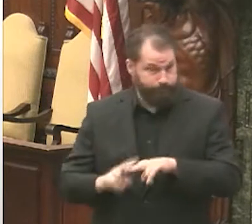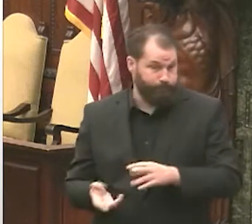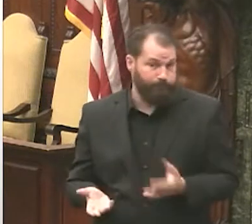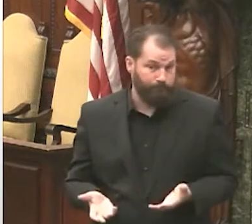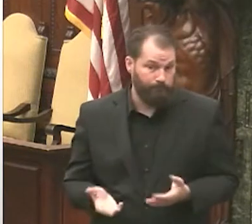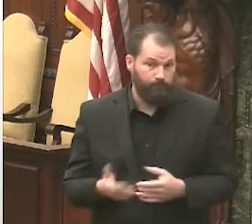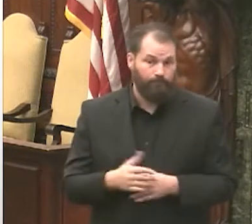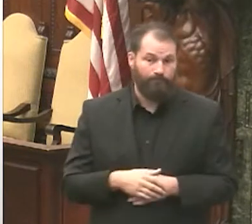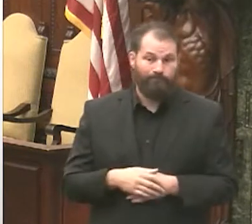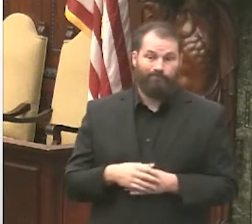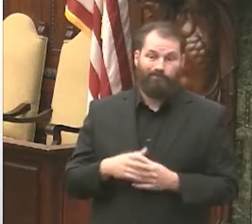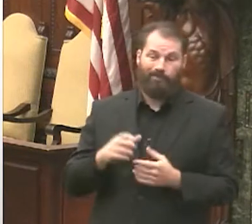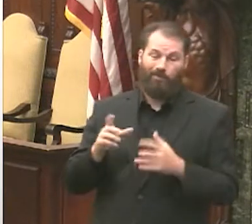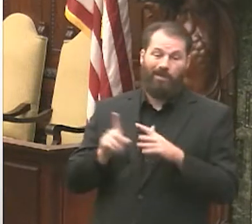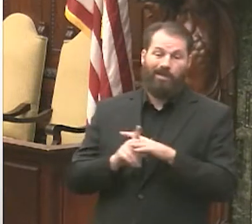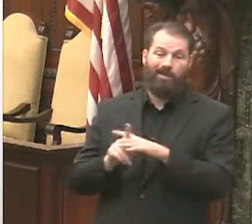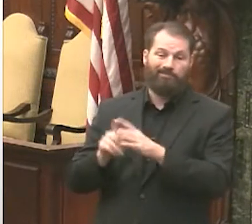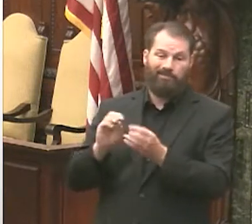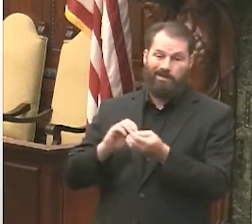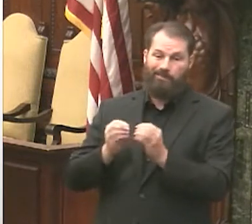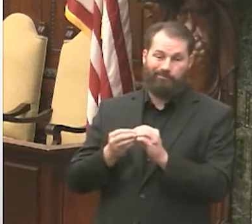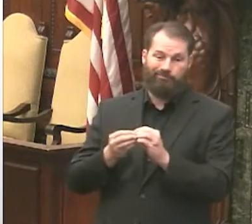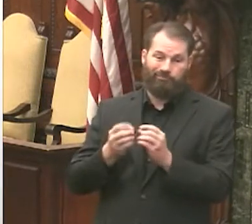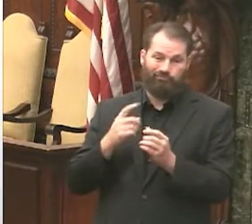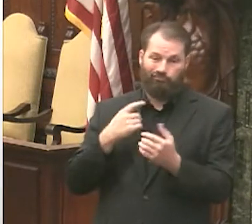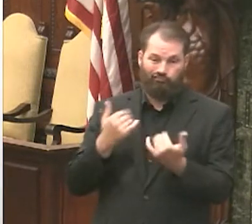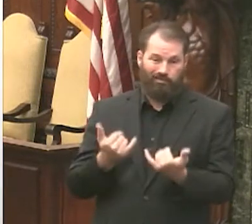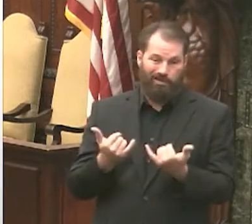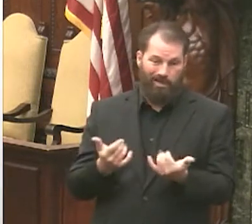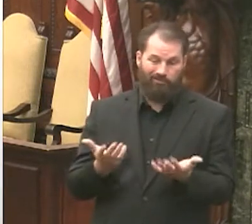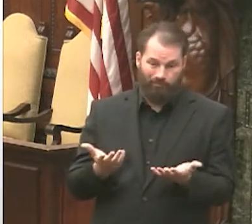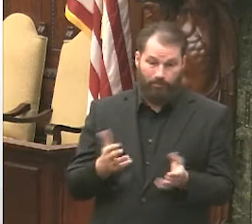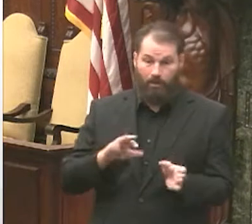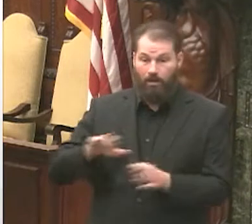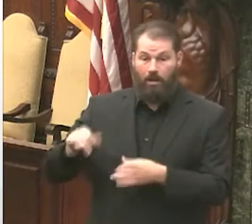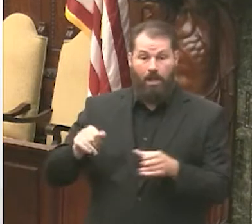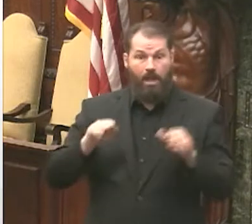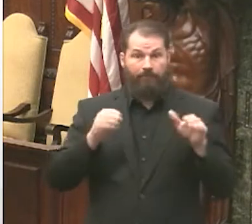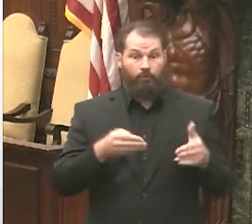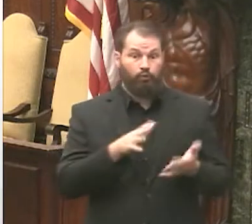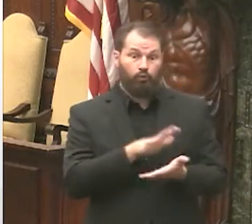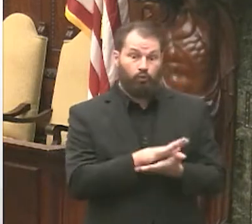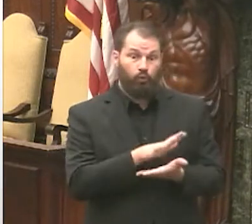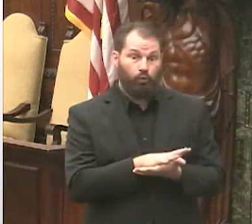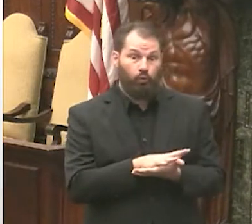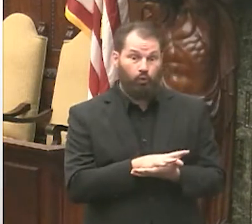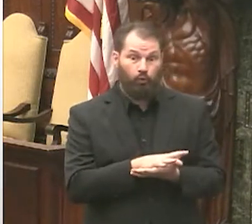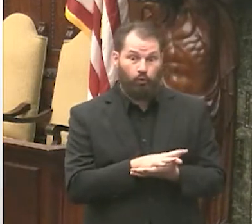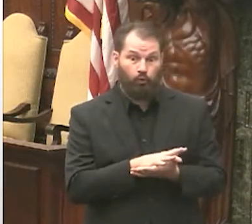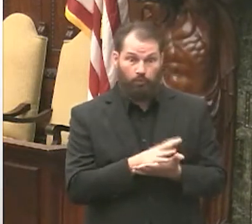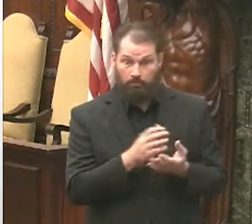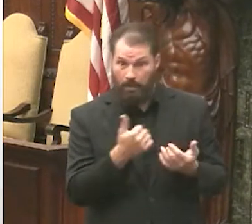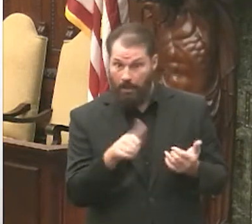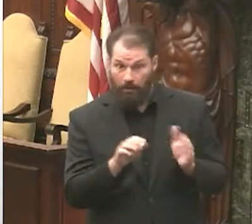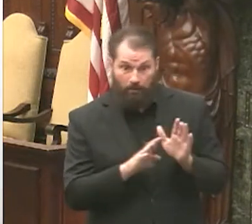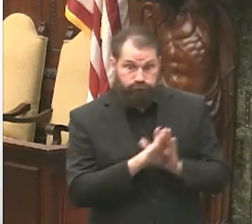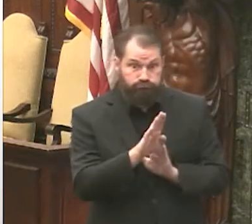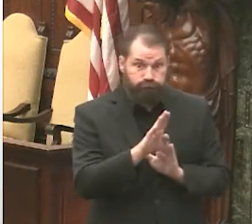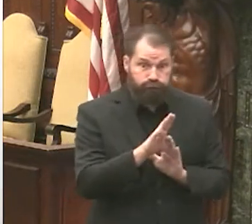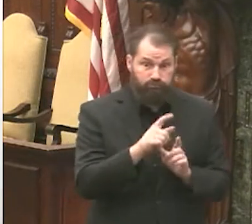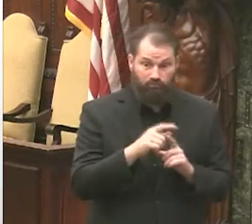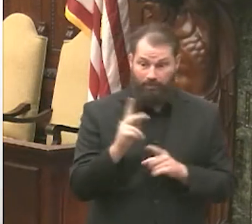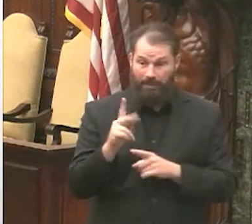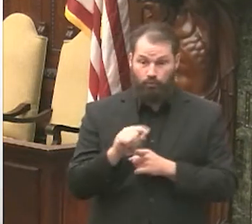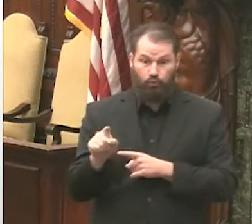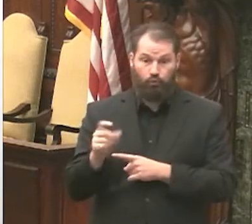the epidemic or otherwise, in schools, fortunately, we are not seeing any clusters of infections in any of the kindergarten through 12 schools that